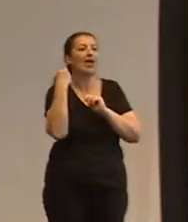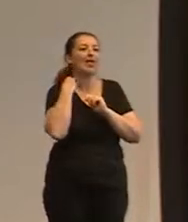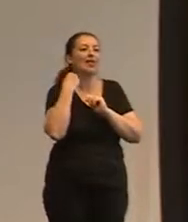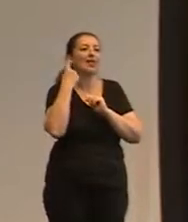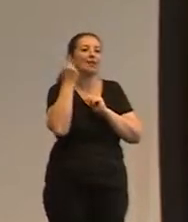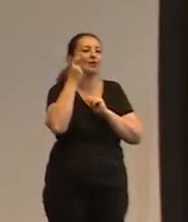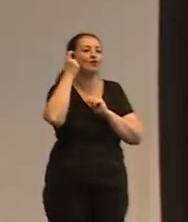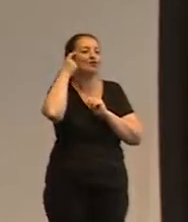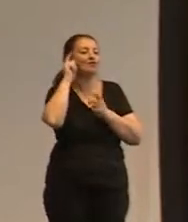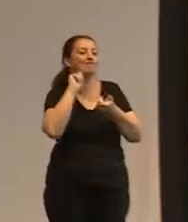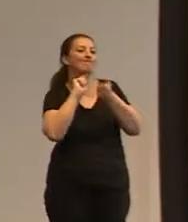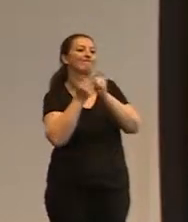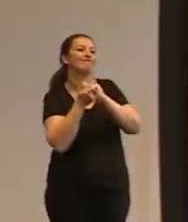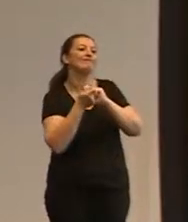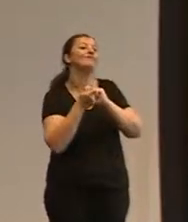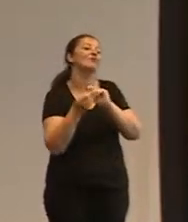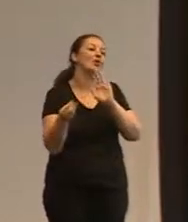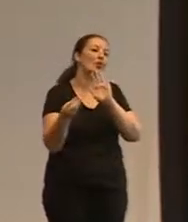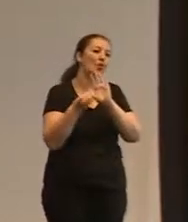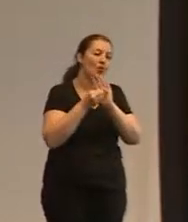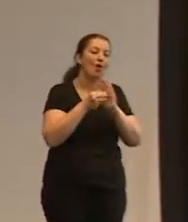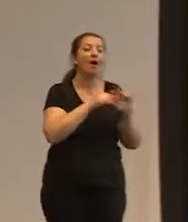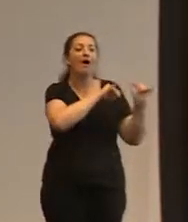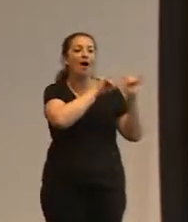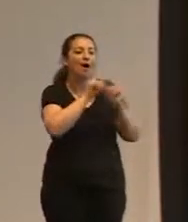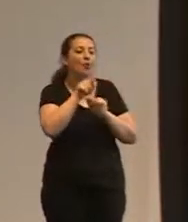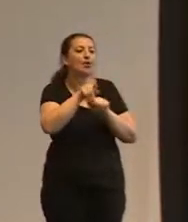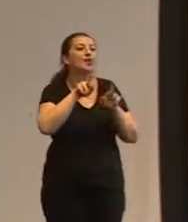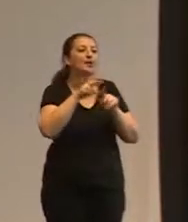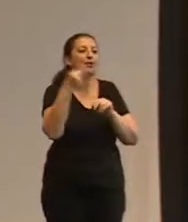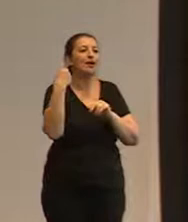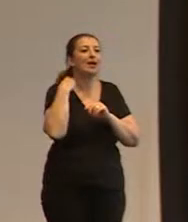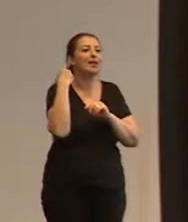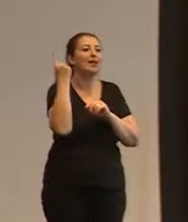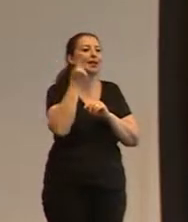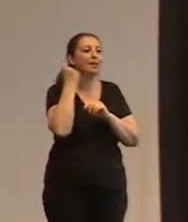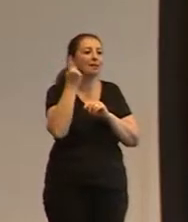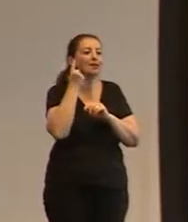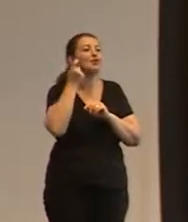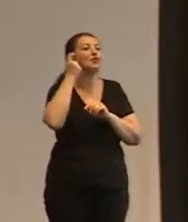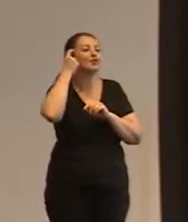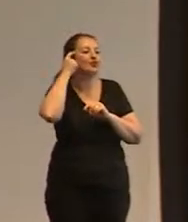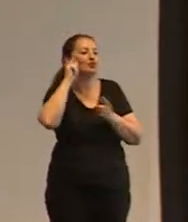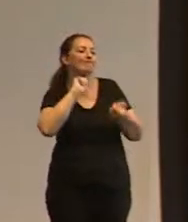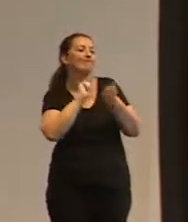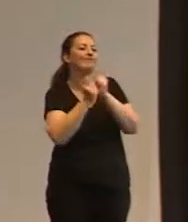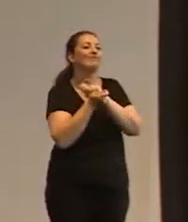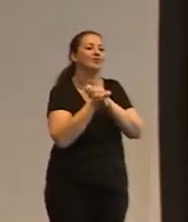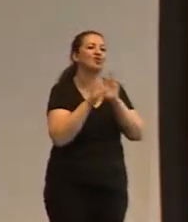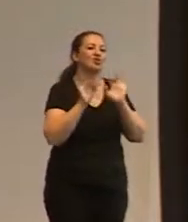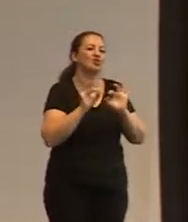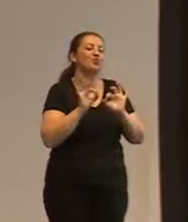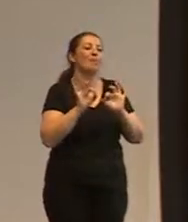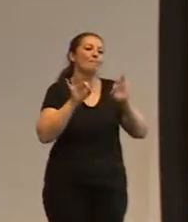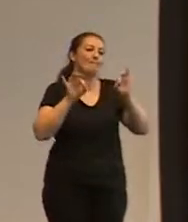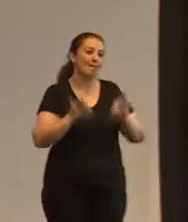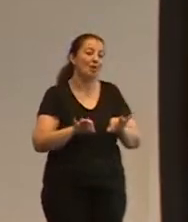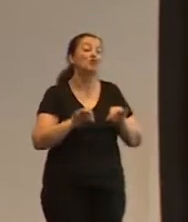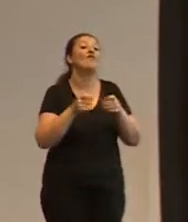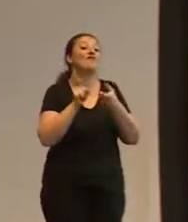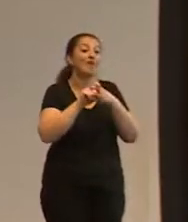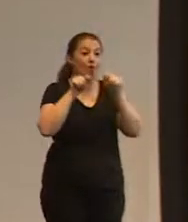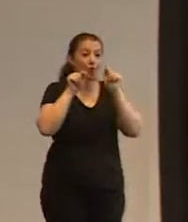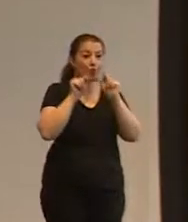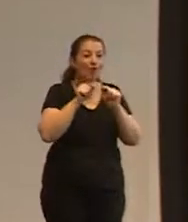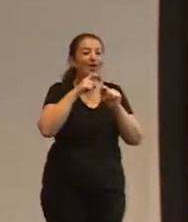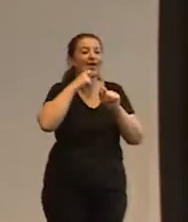that human thinking has a new layer of looking at the world so we see we are on the verge